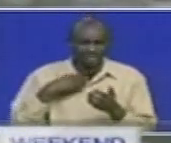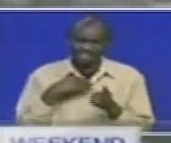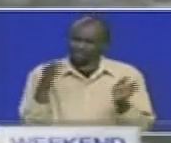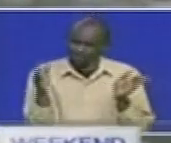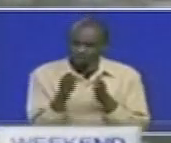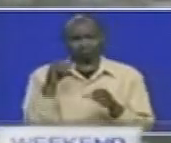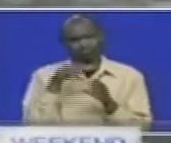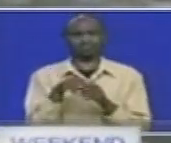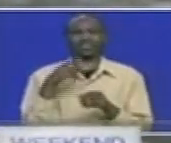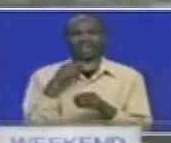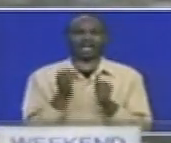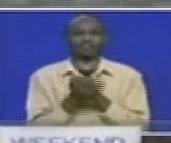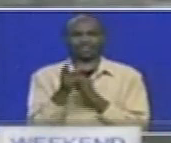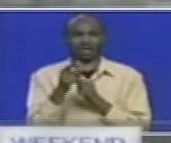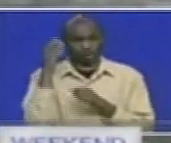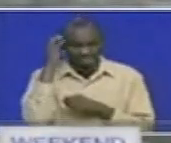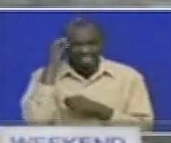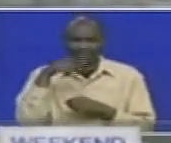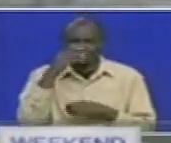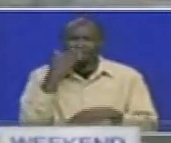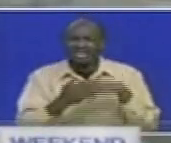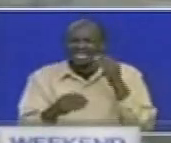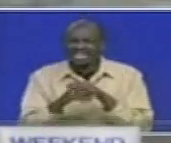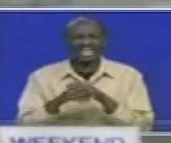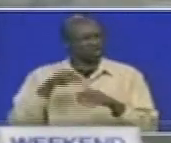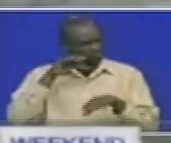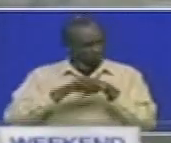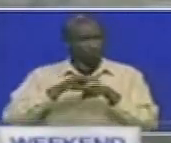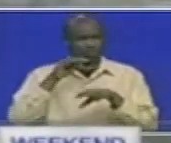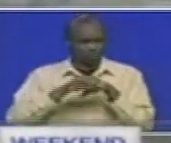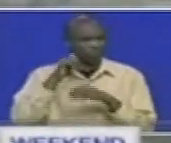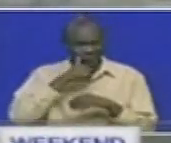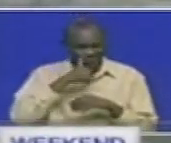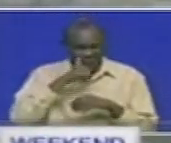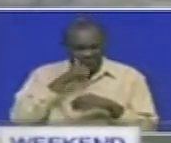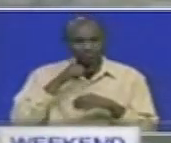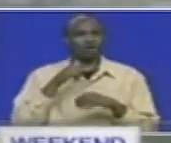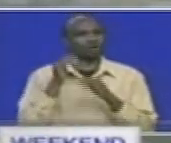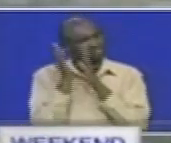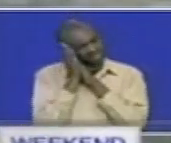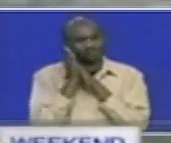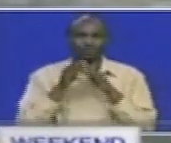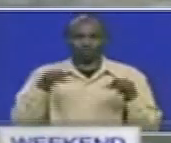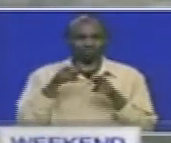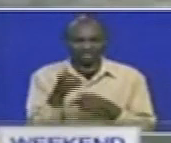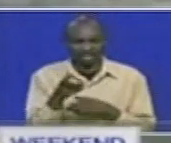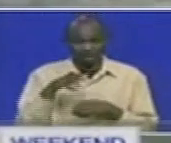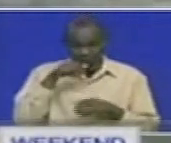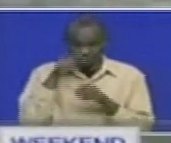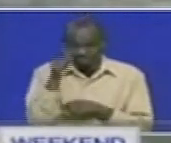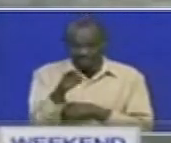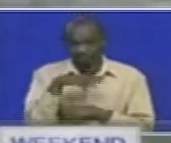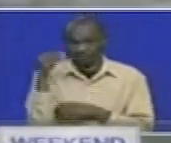input in college and today they have built Ultra Modern hostels there in the space which we managed to get from the Grabbers at that time out of that we went